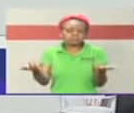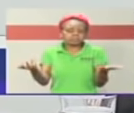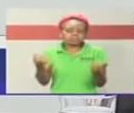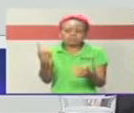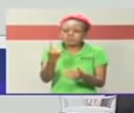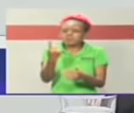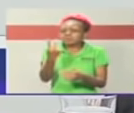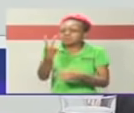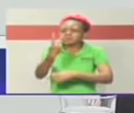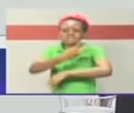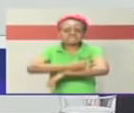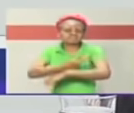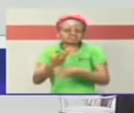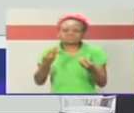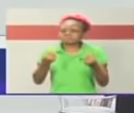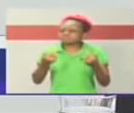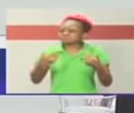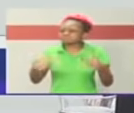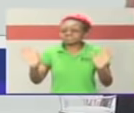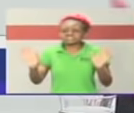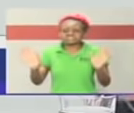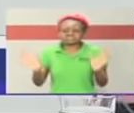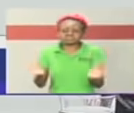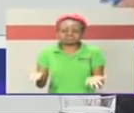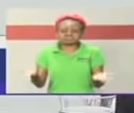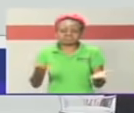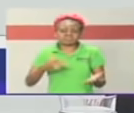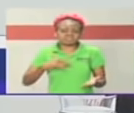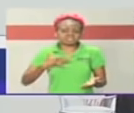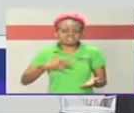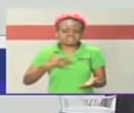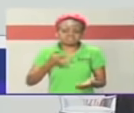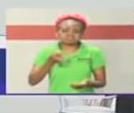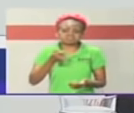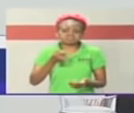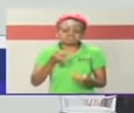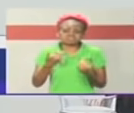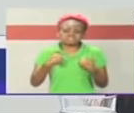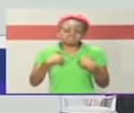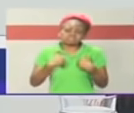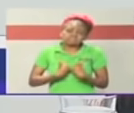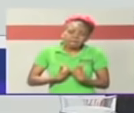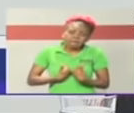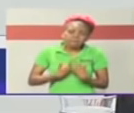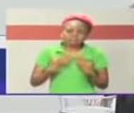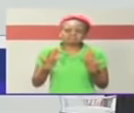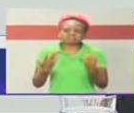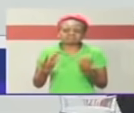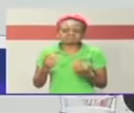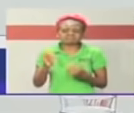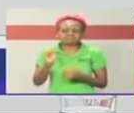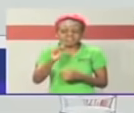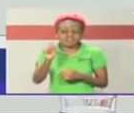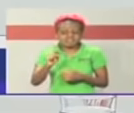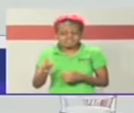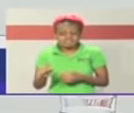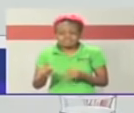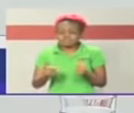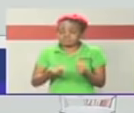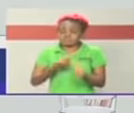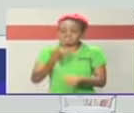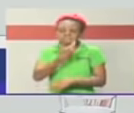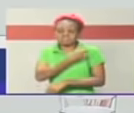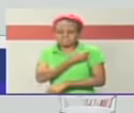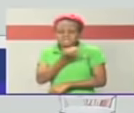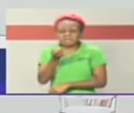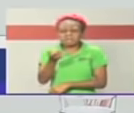hours. You may also feel a little bit tired, as I did with the AstraZeneca vaccine, with your first dose,